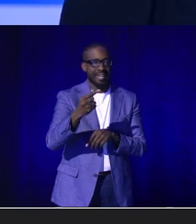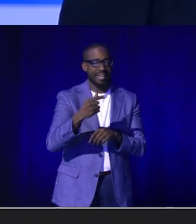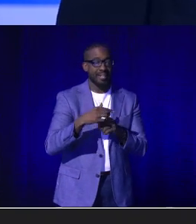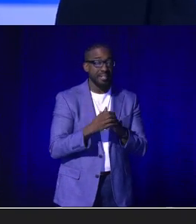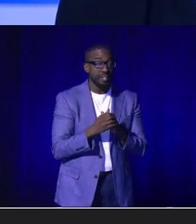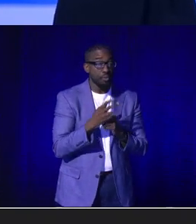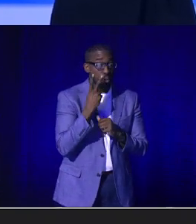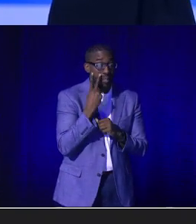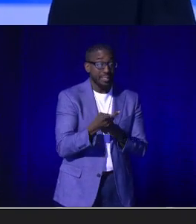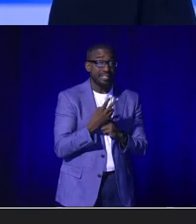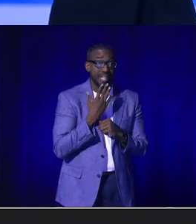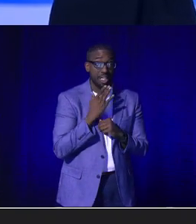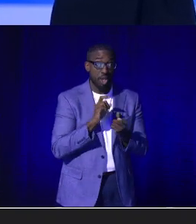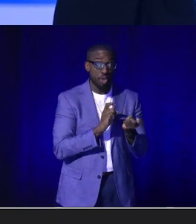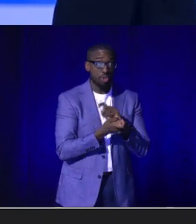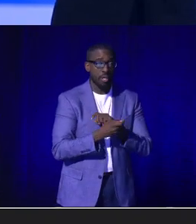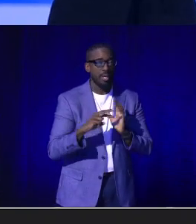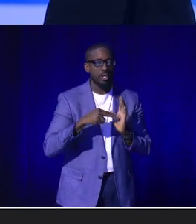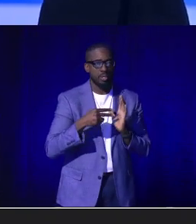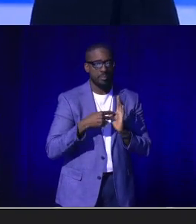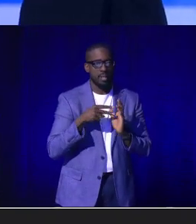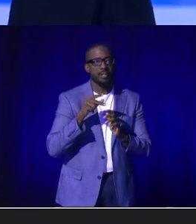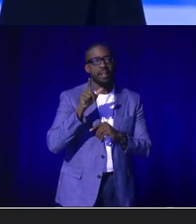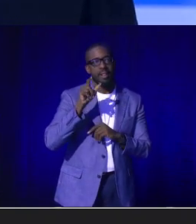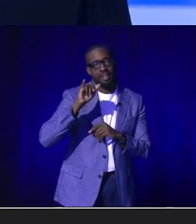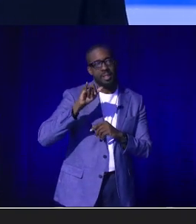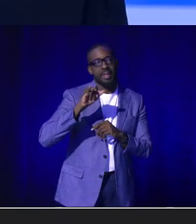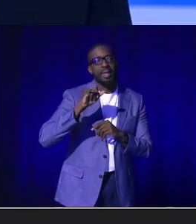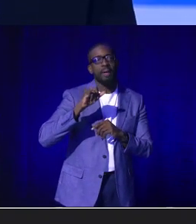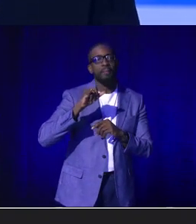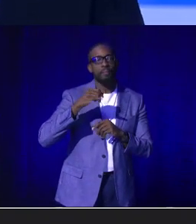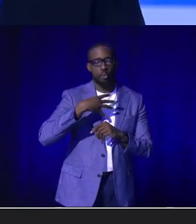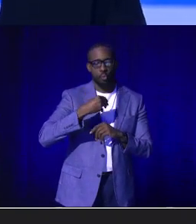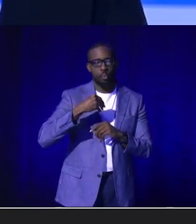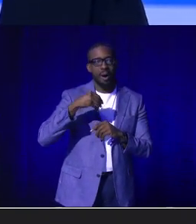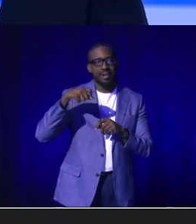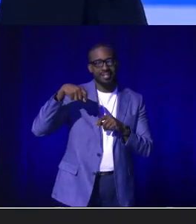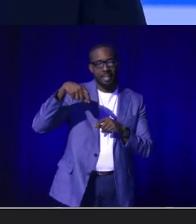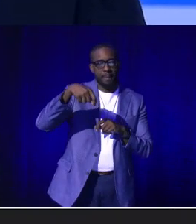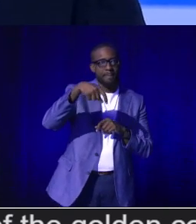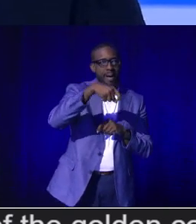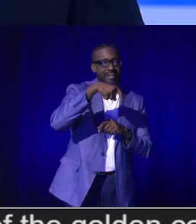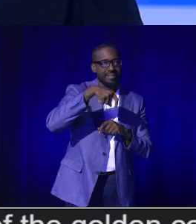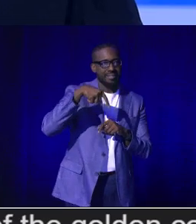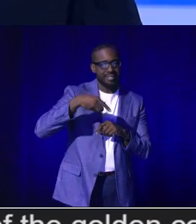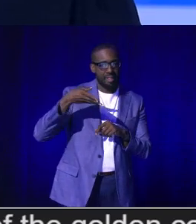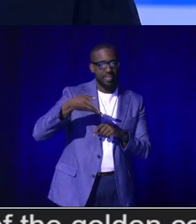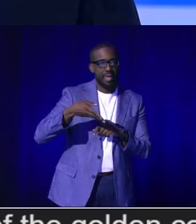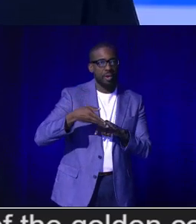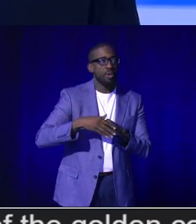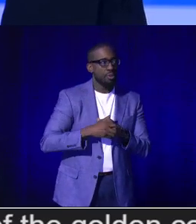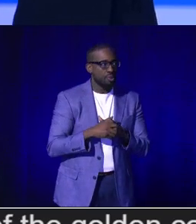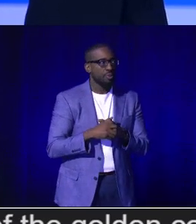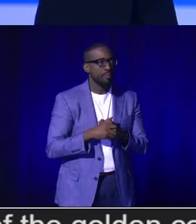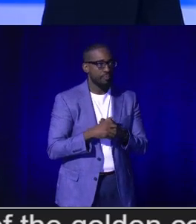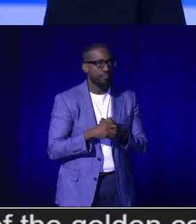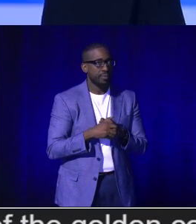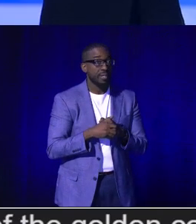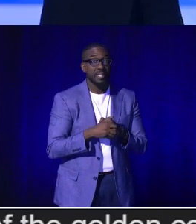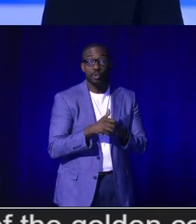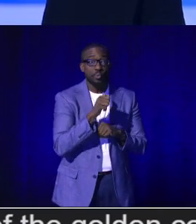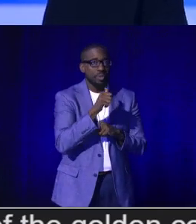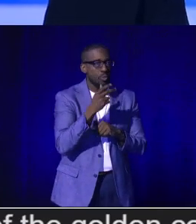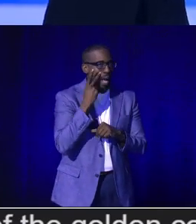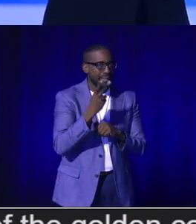indicating lithiation of the graphite, we also see that white lithium deposit. And we do not see that propagation of the lithiation reaction